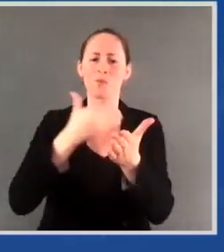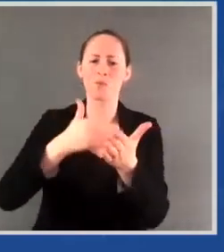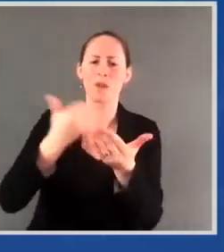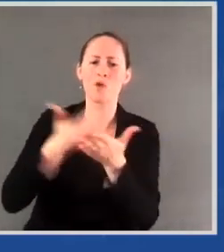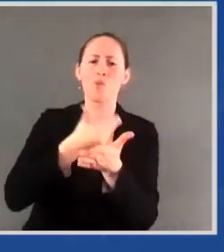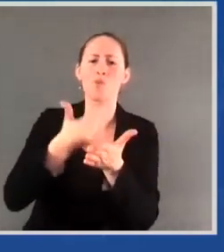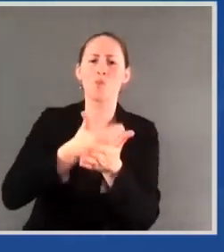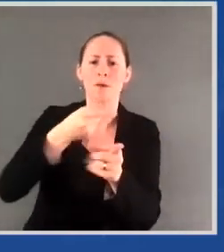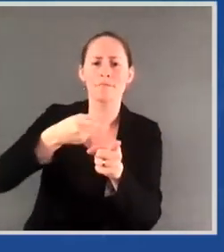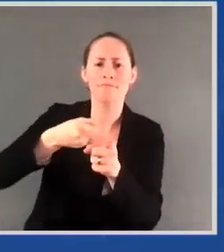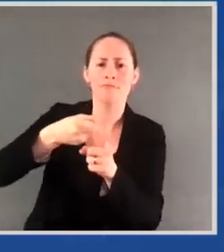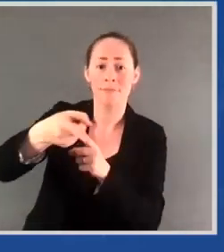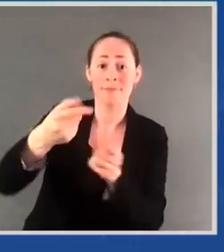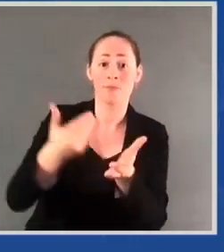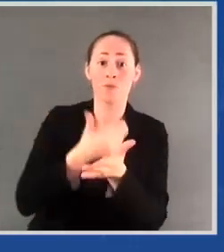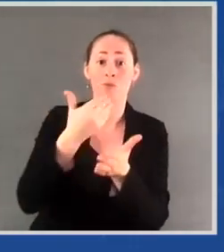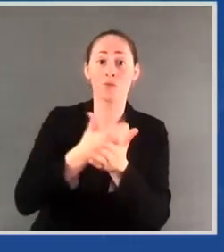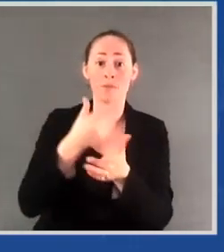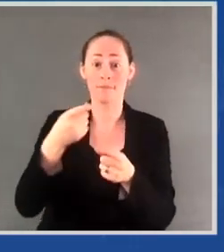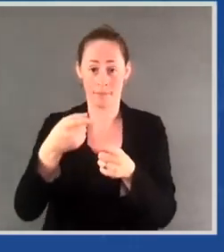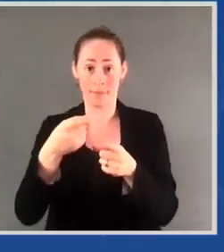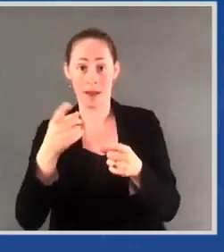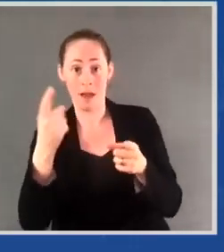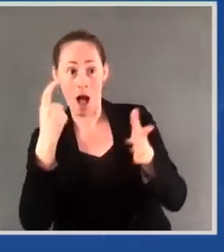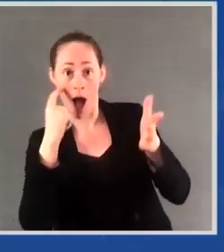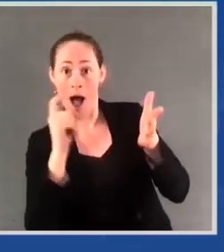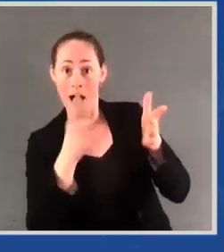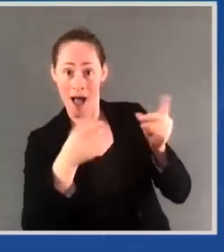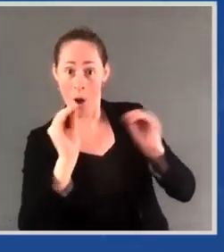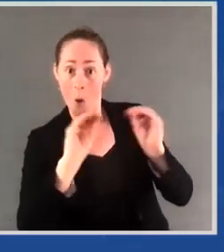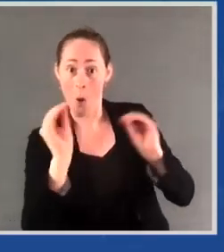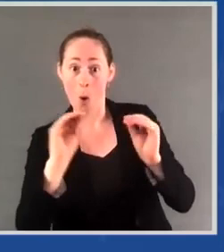unvaccinated people even more vulnerable than they are a month ago.